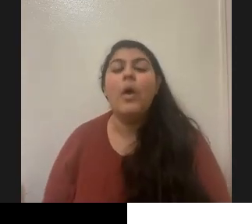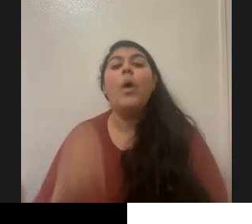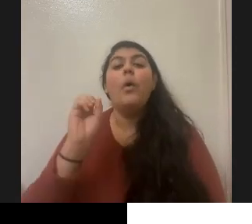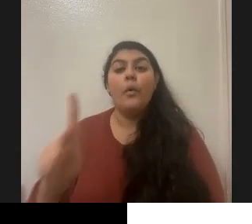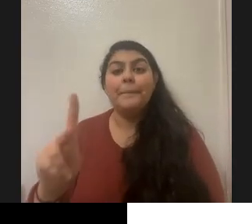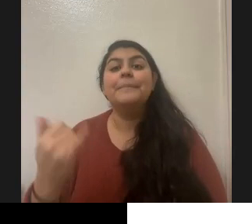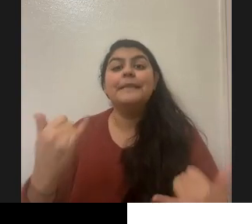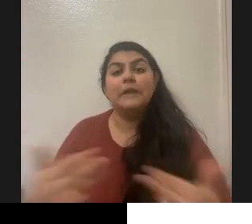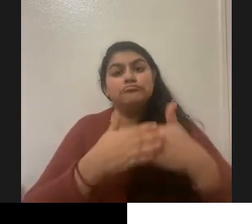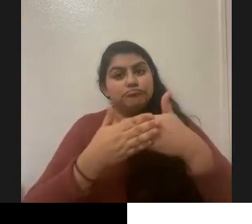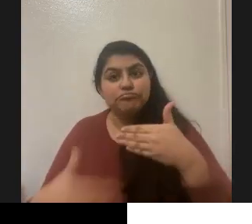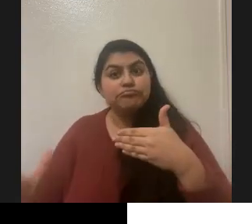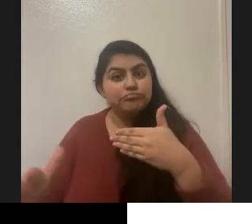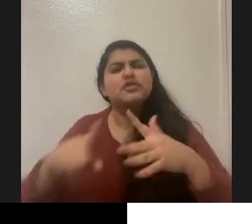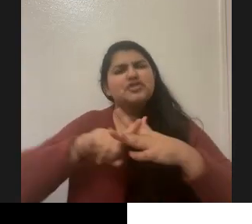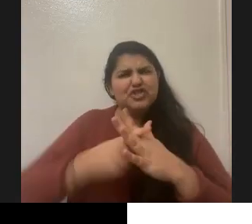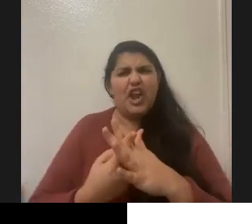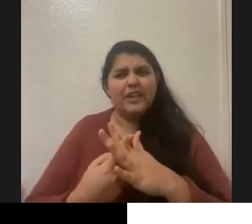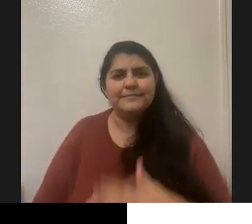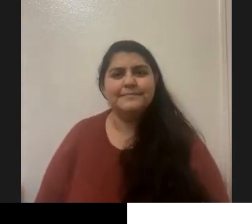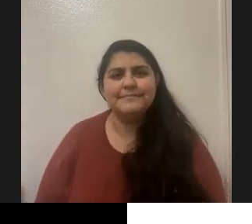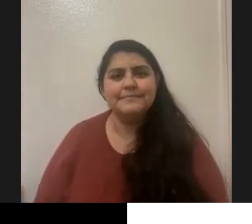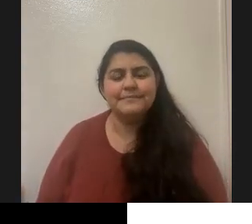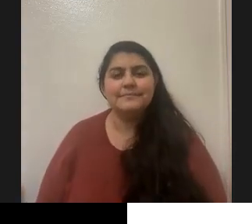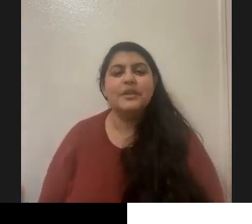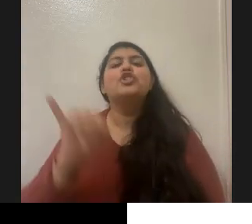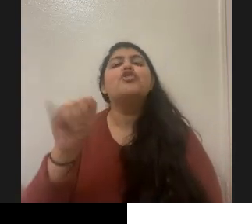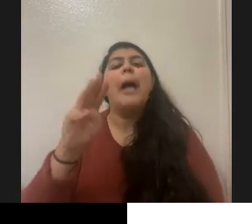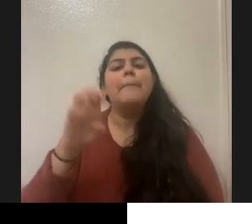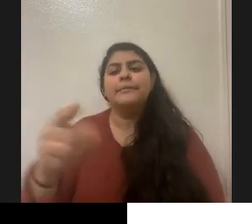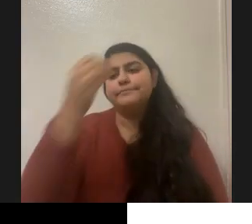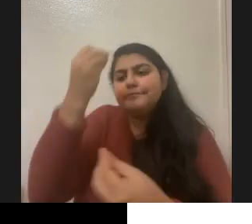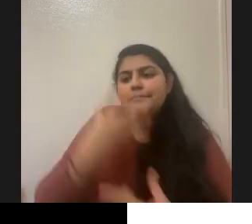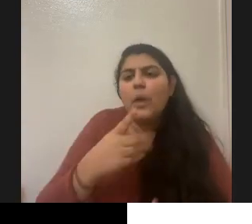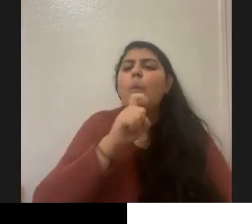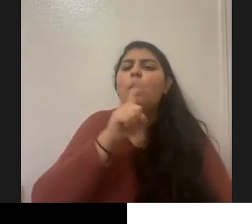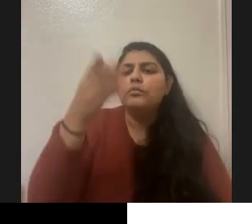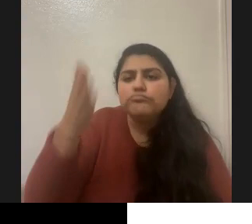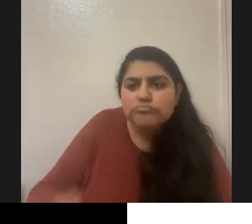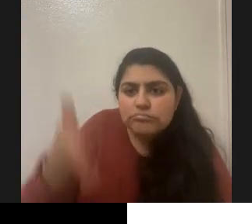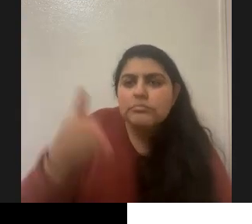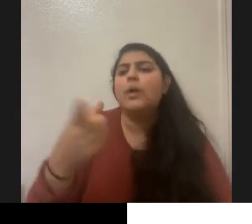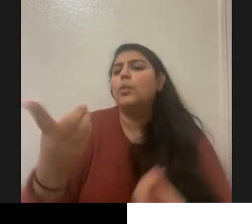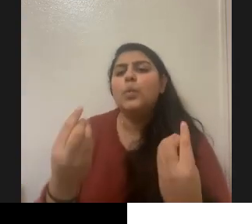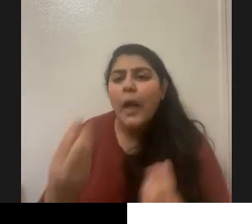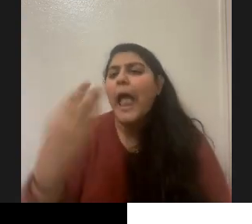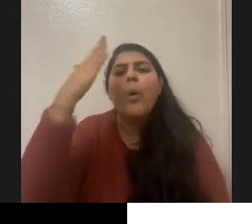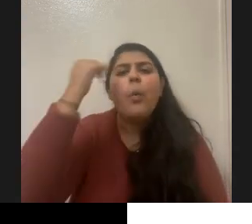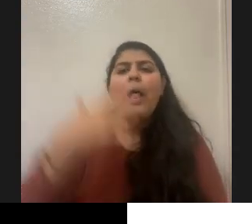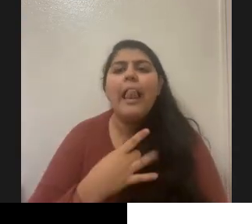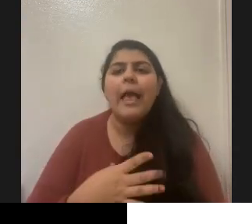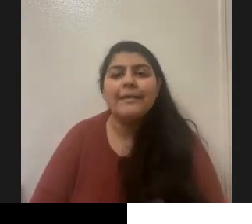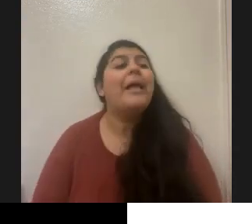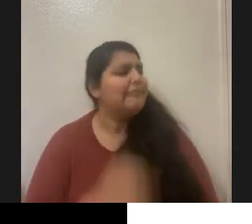From here, I think let's just kick it off. Jamie, could you tell us who you are, what you do, and why you like it?